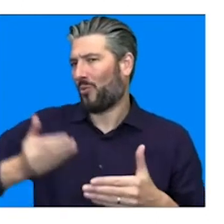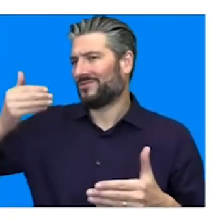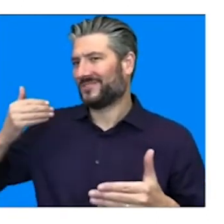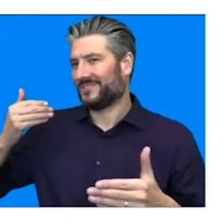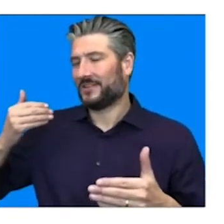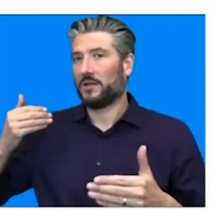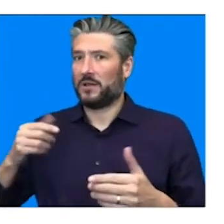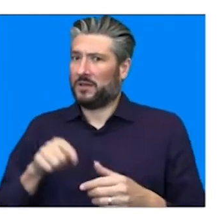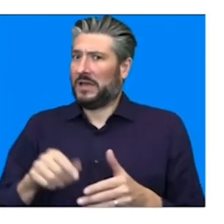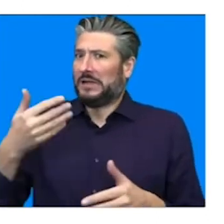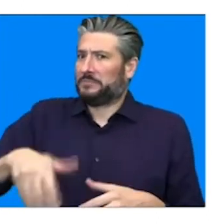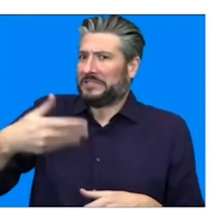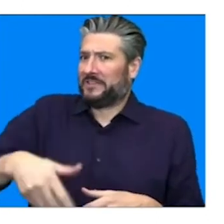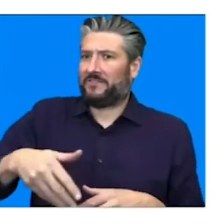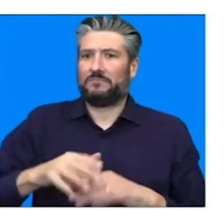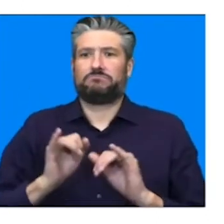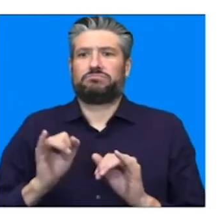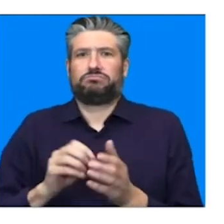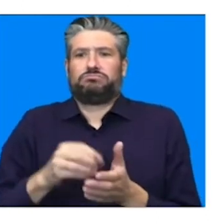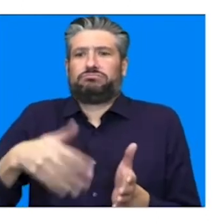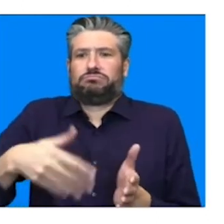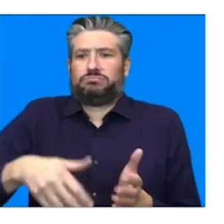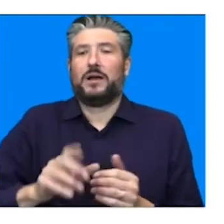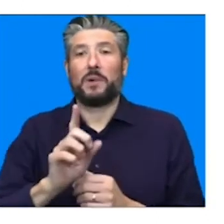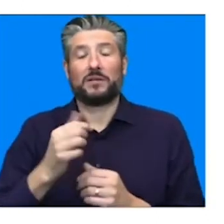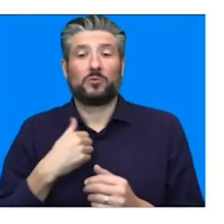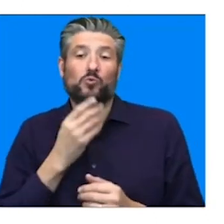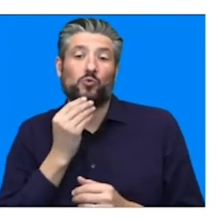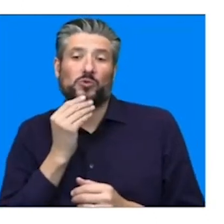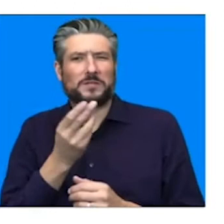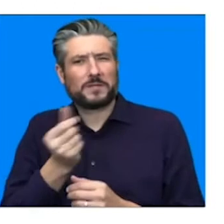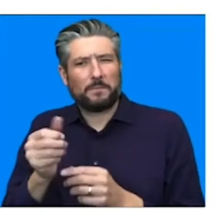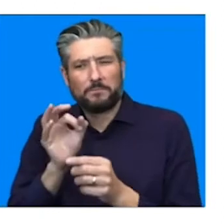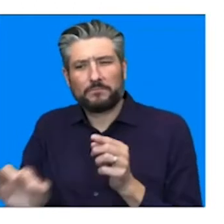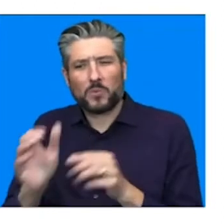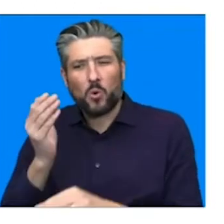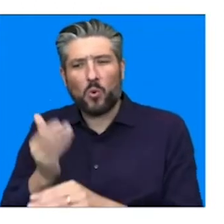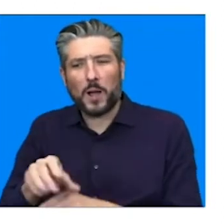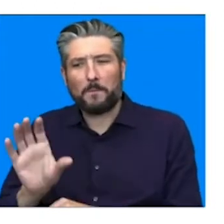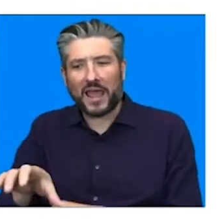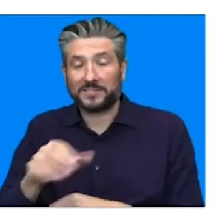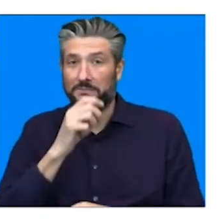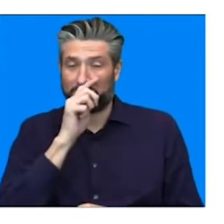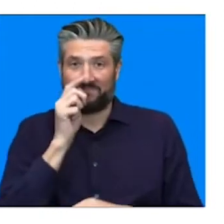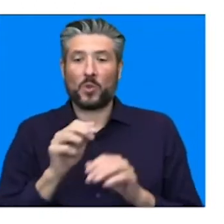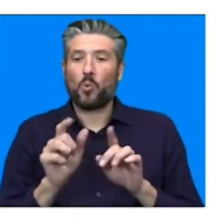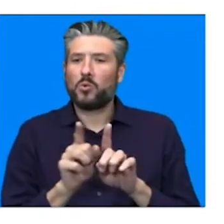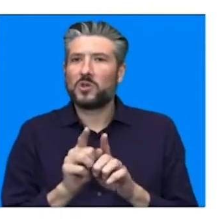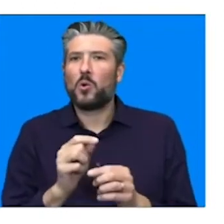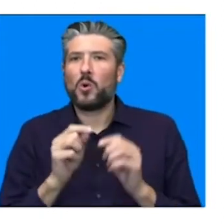expensive, but it's used in some very specific work situations, and also TalkBack for Android